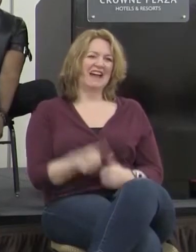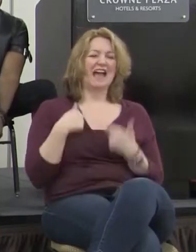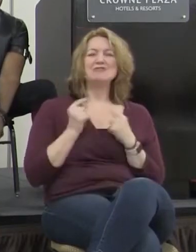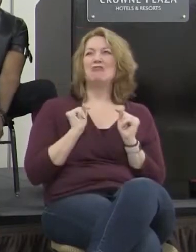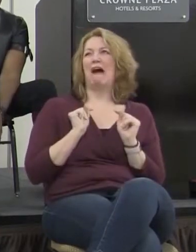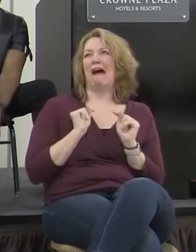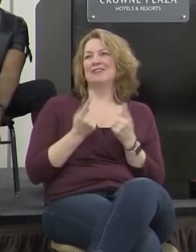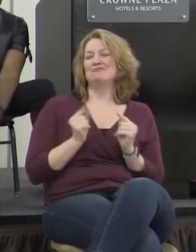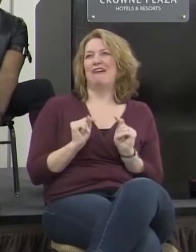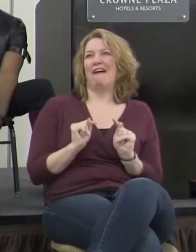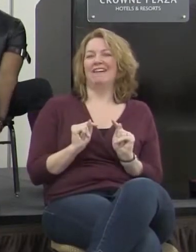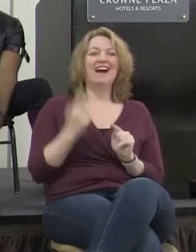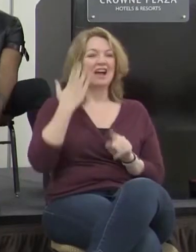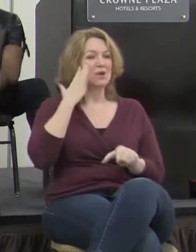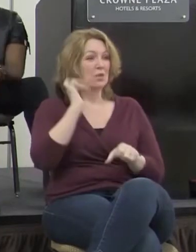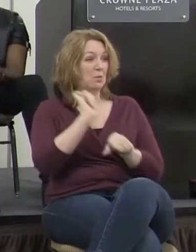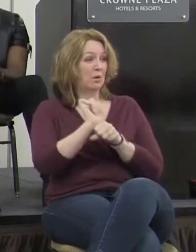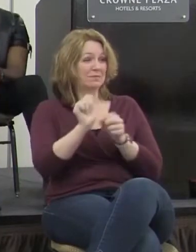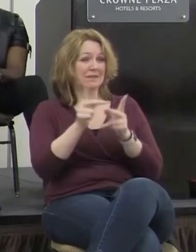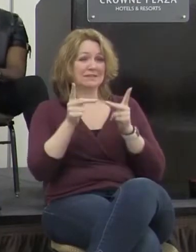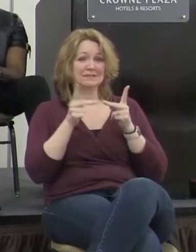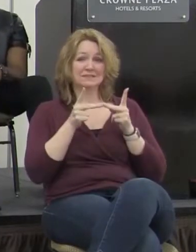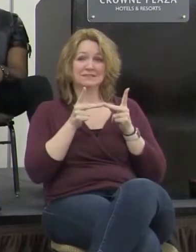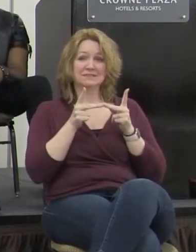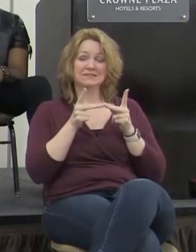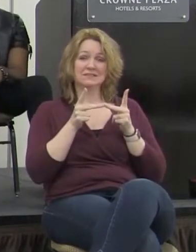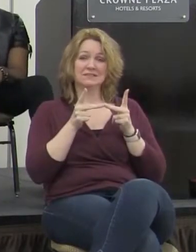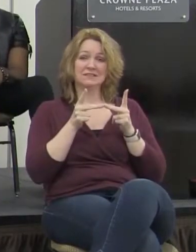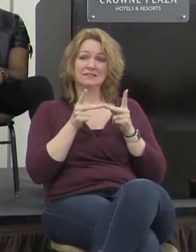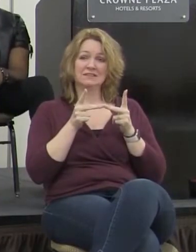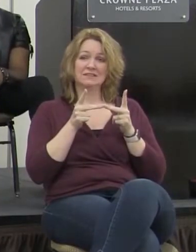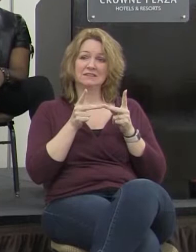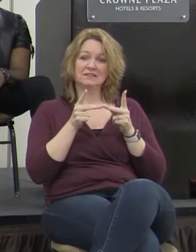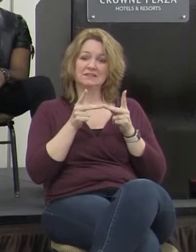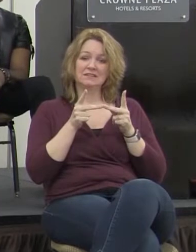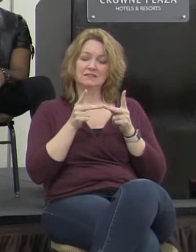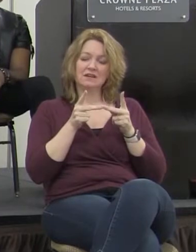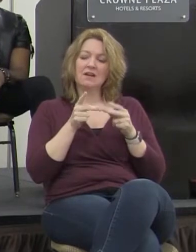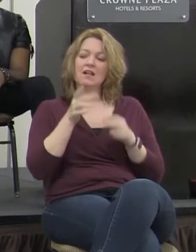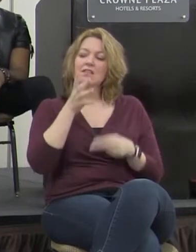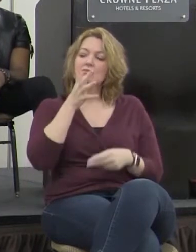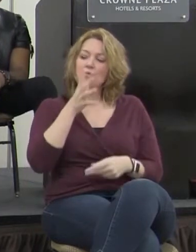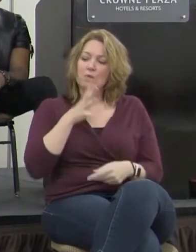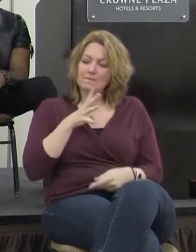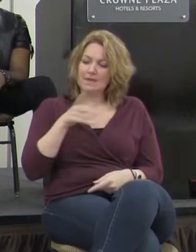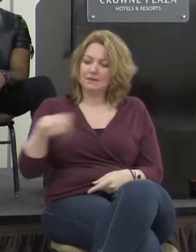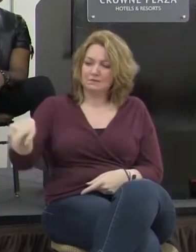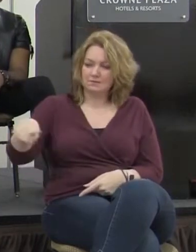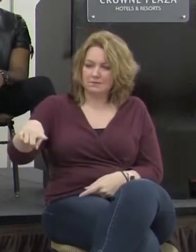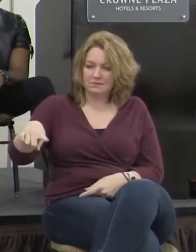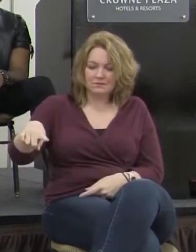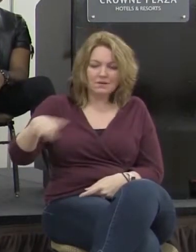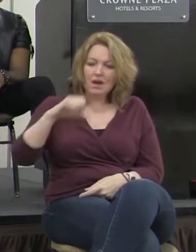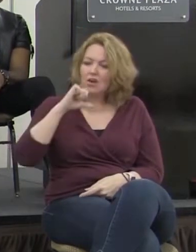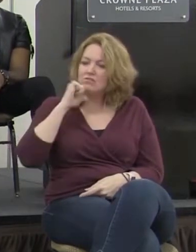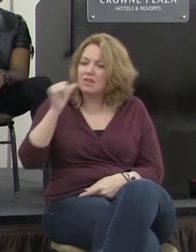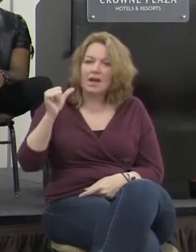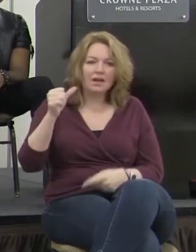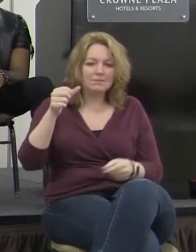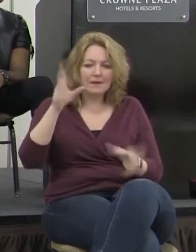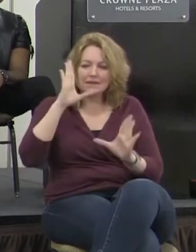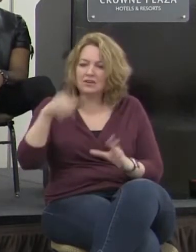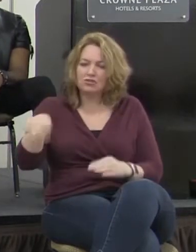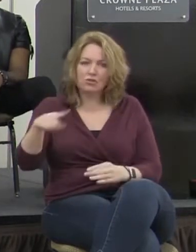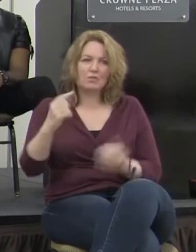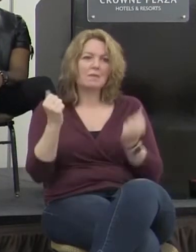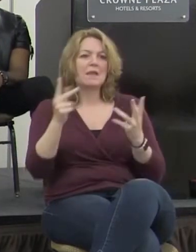I know that in our workplaces, the voices of of the women in our workplaces aren't as heard. Because I remember there were several